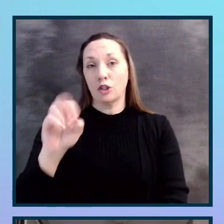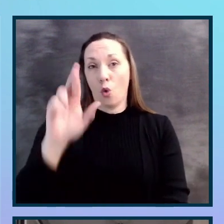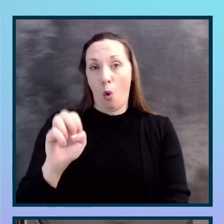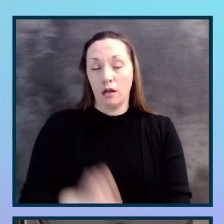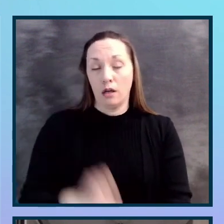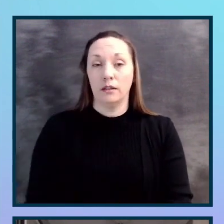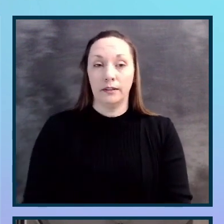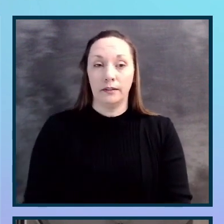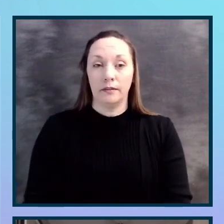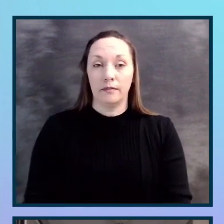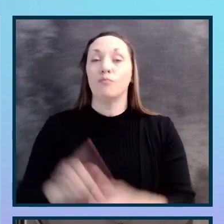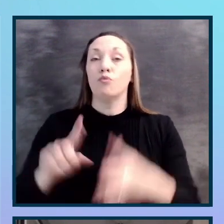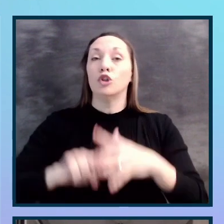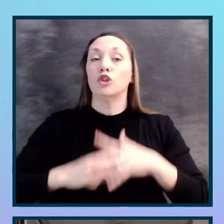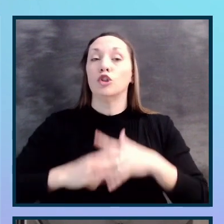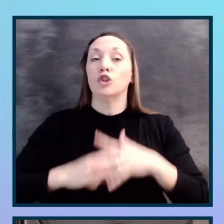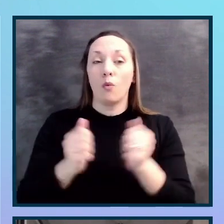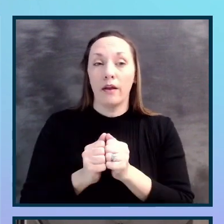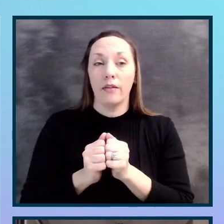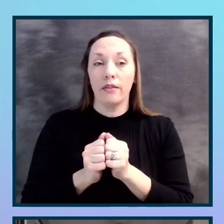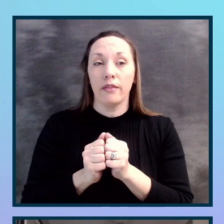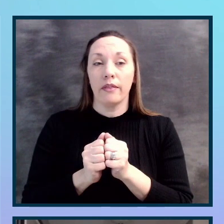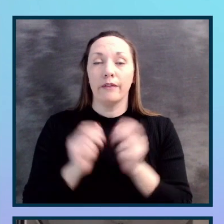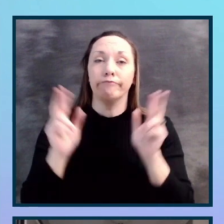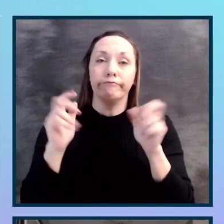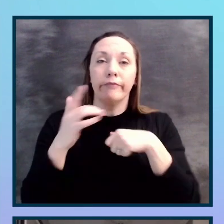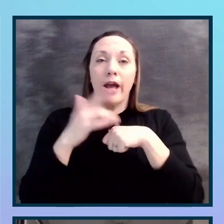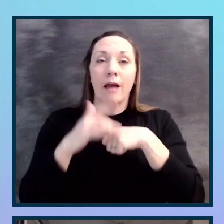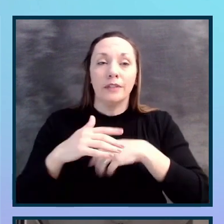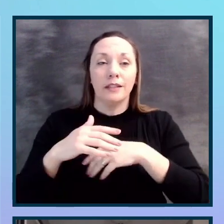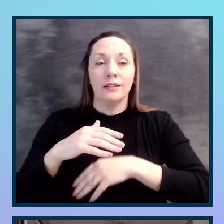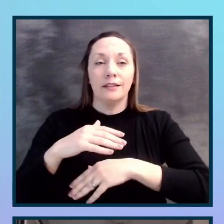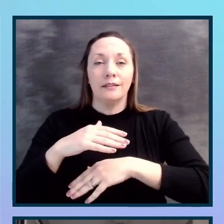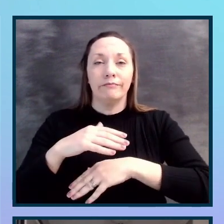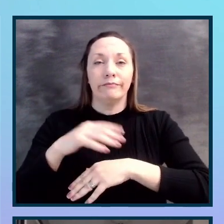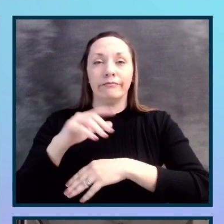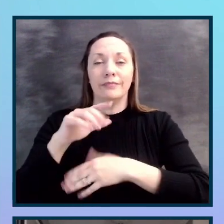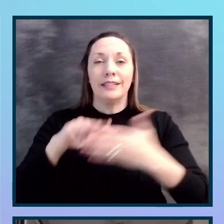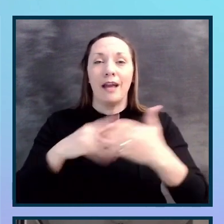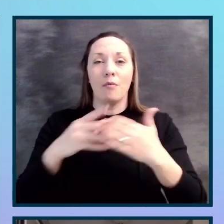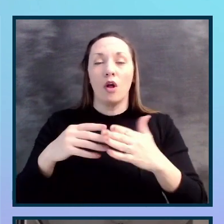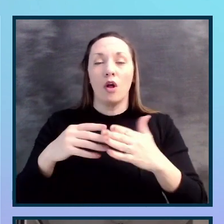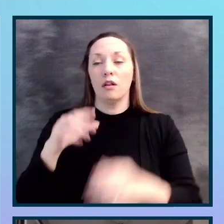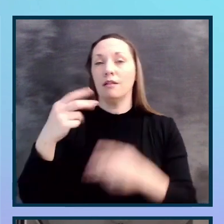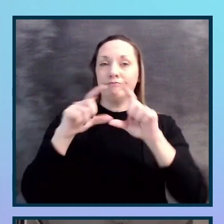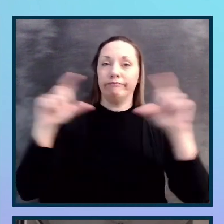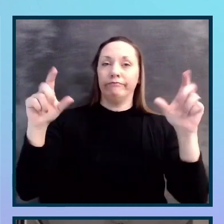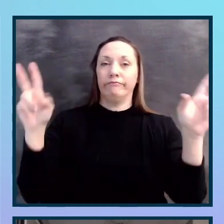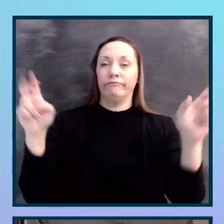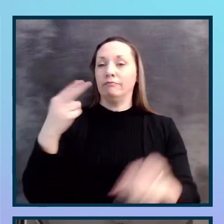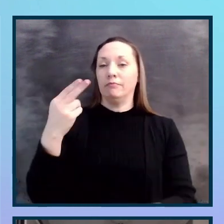I'm going to start with empty table header. So empty table header is a new best practice